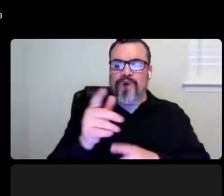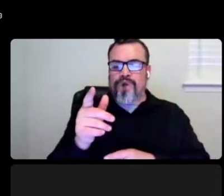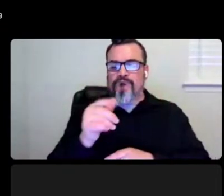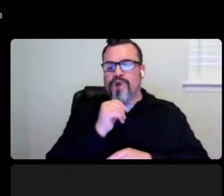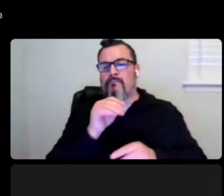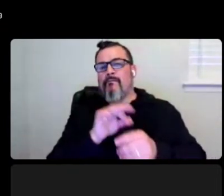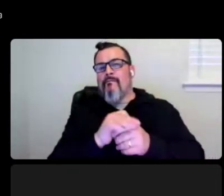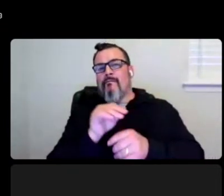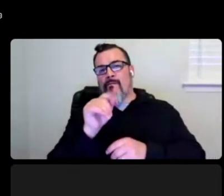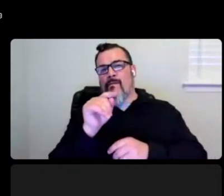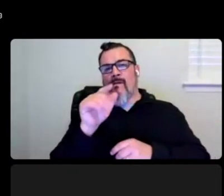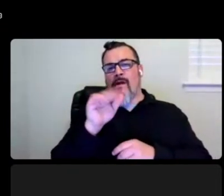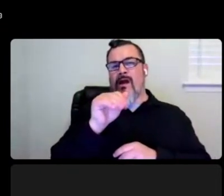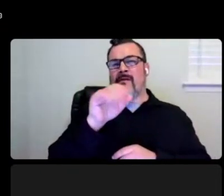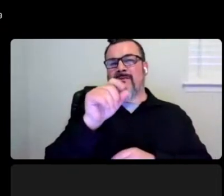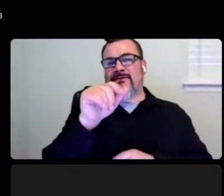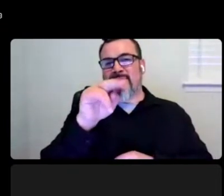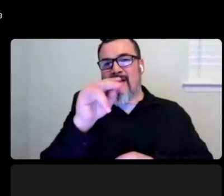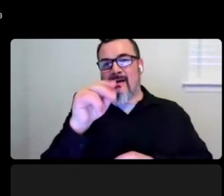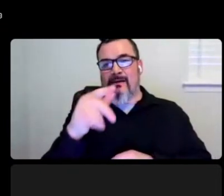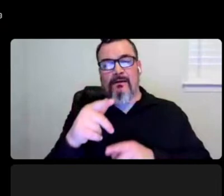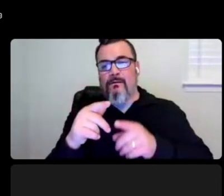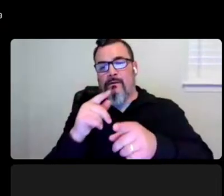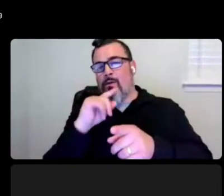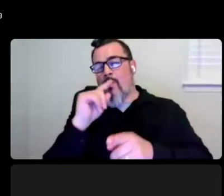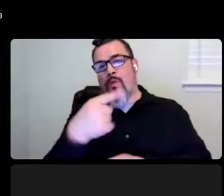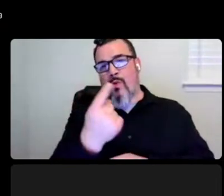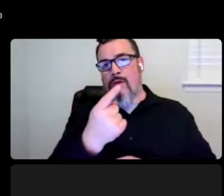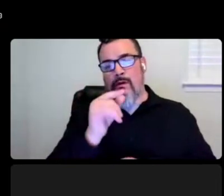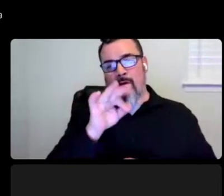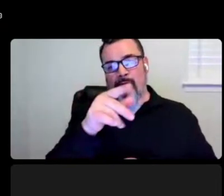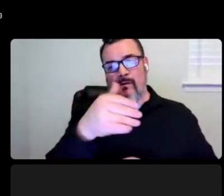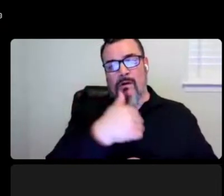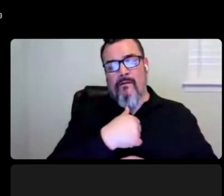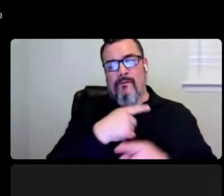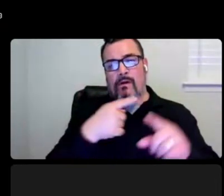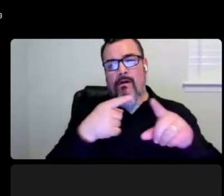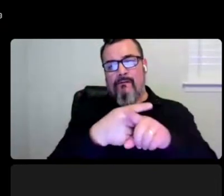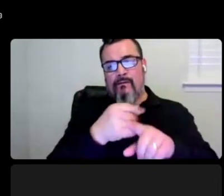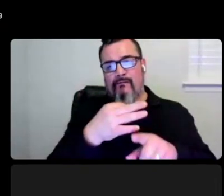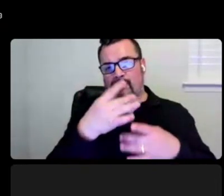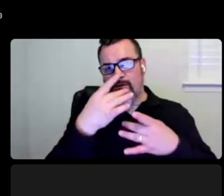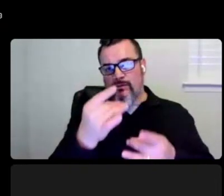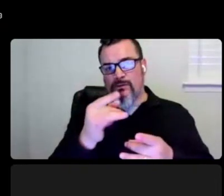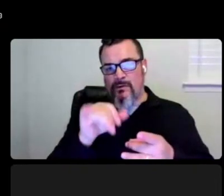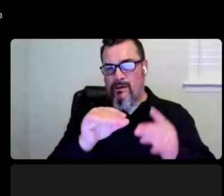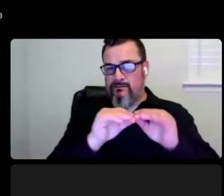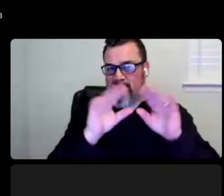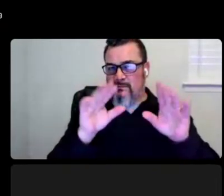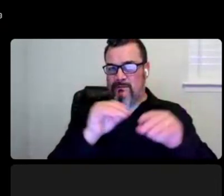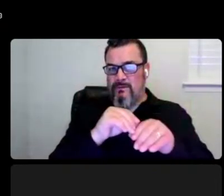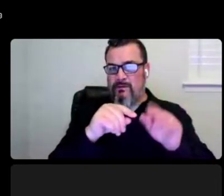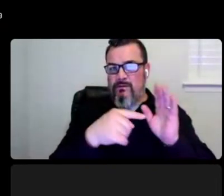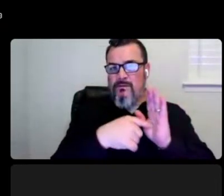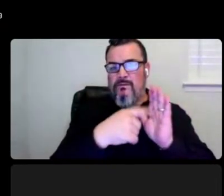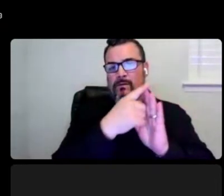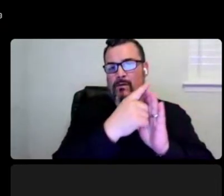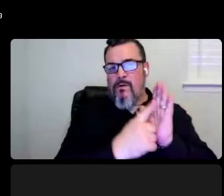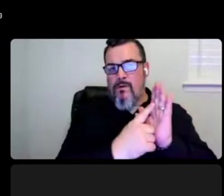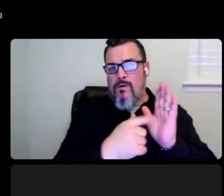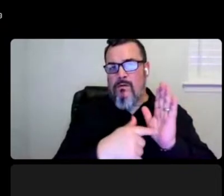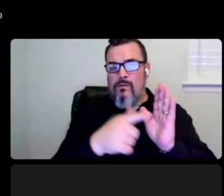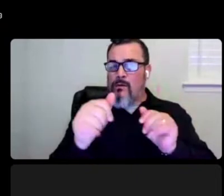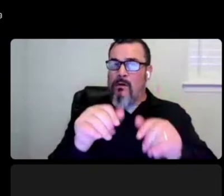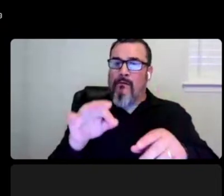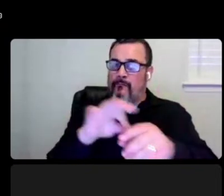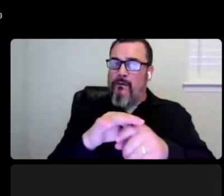vote. Well, an abstention is only if you have a conflict of interest, and that's defined in the law. You can